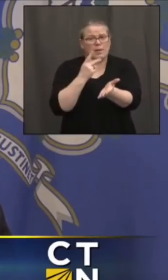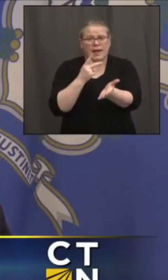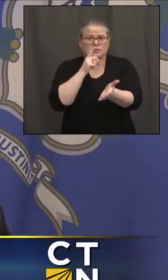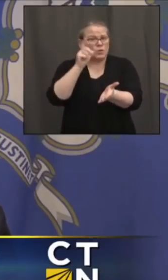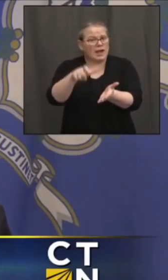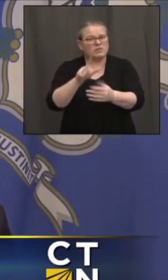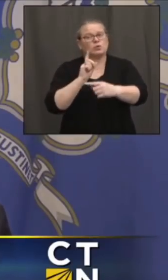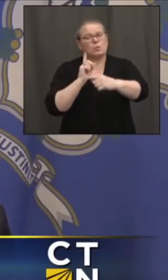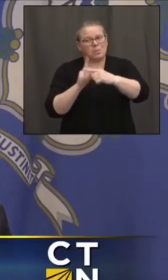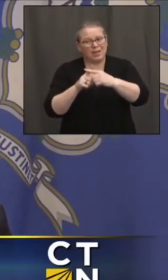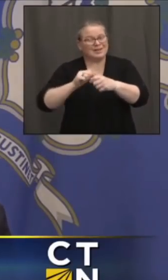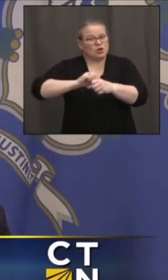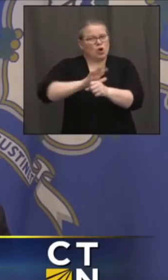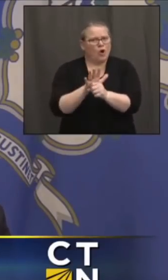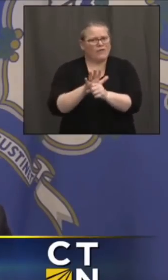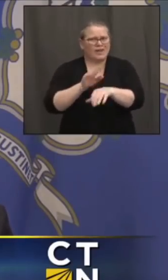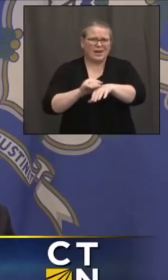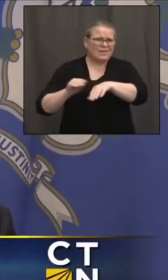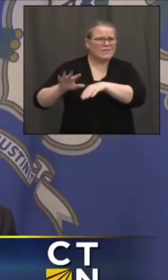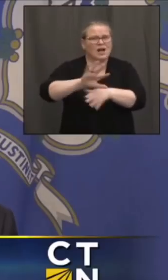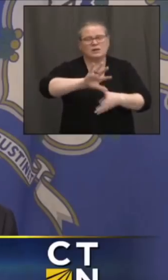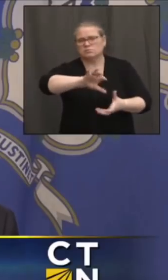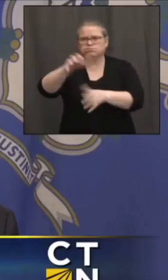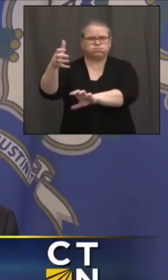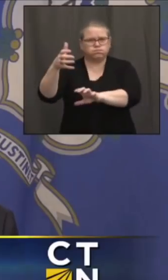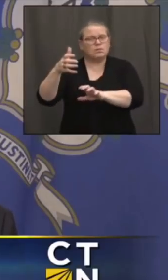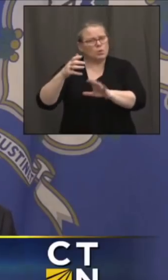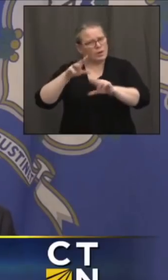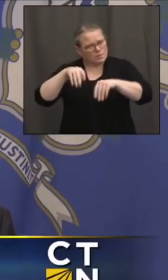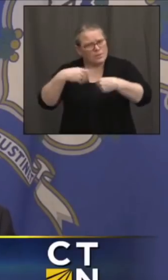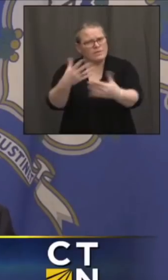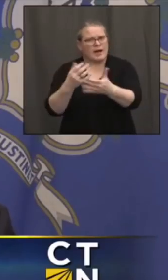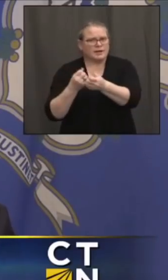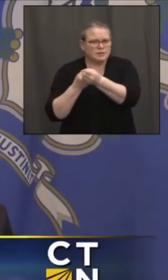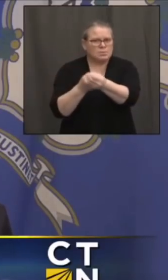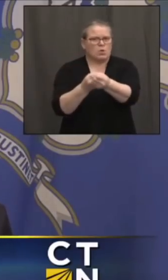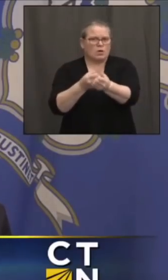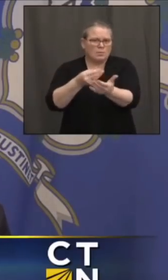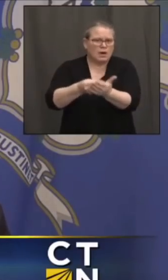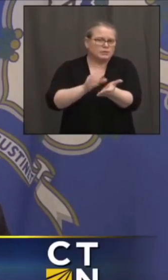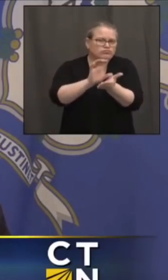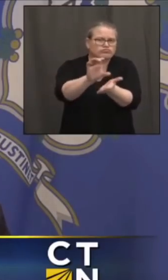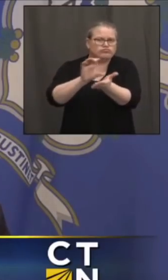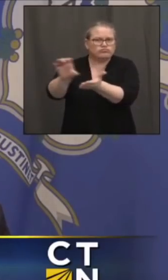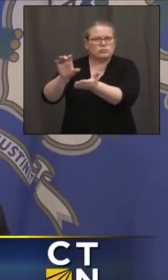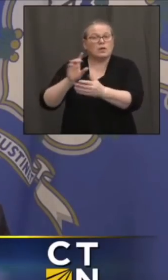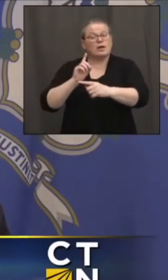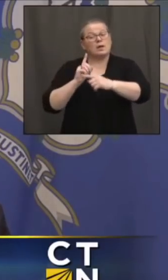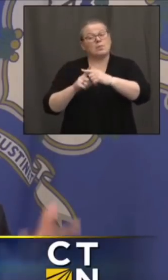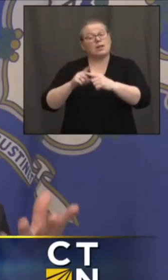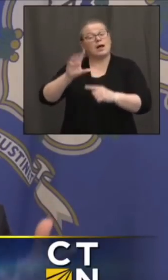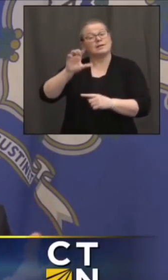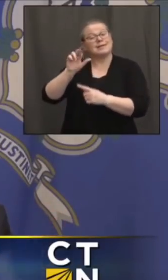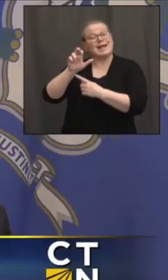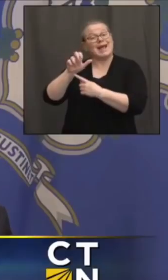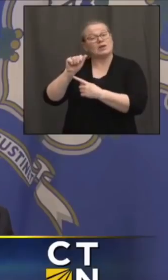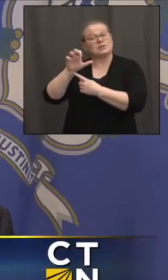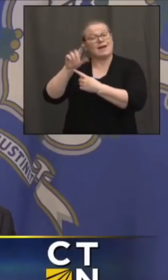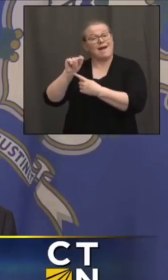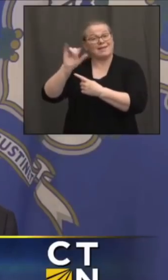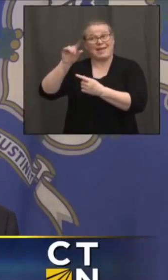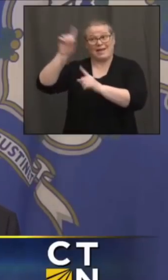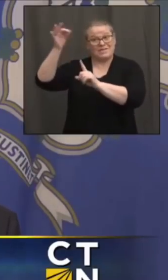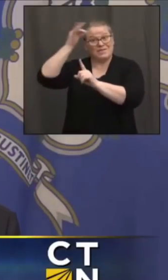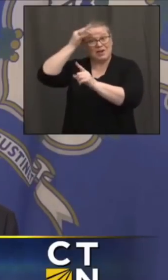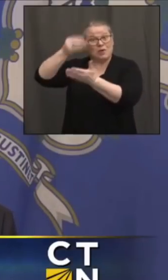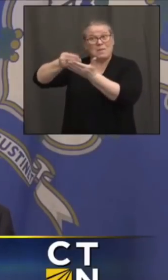COVID. On top of that, with the CARES Act money, what we did for the local businesses there, keeping them propped up,